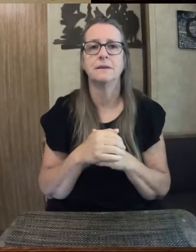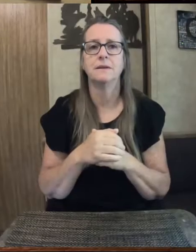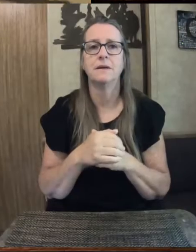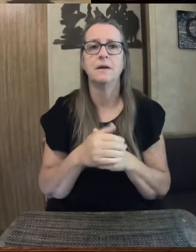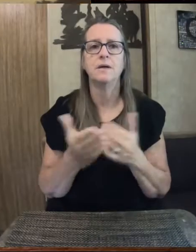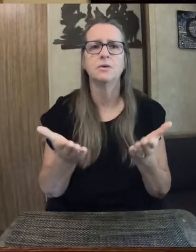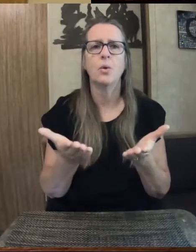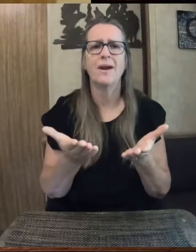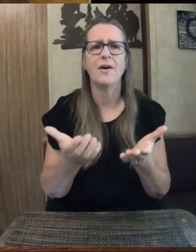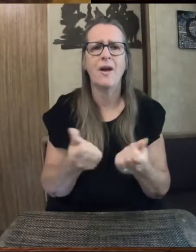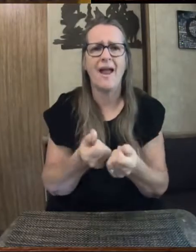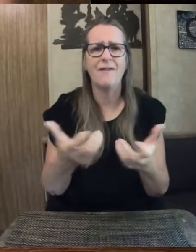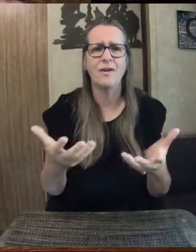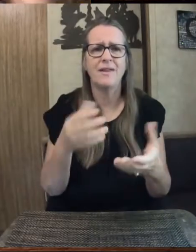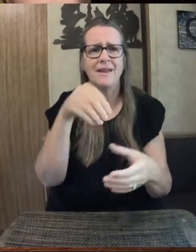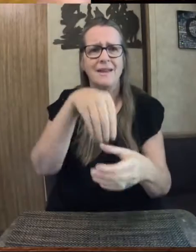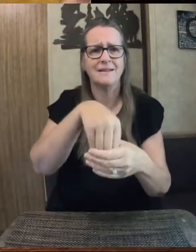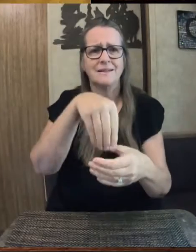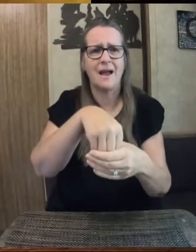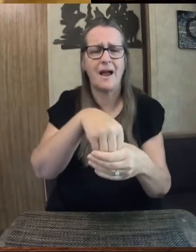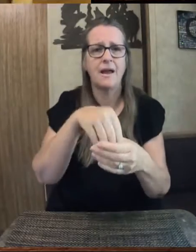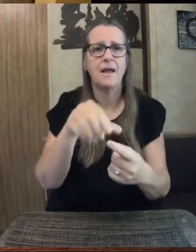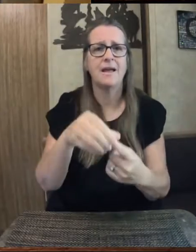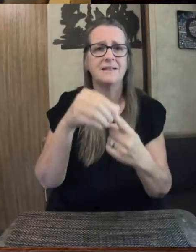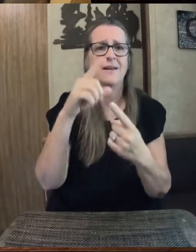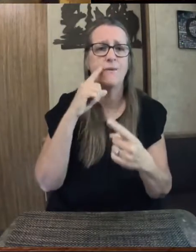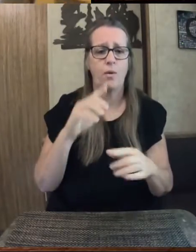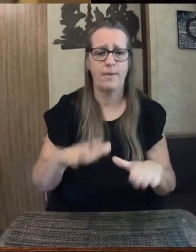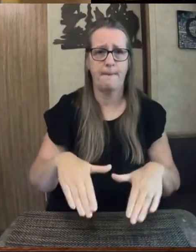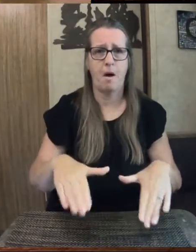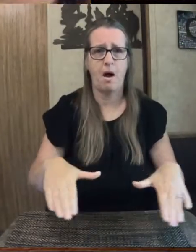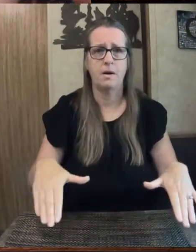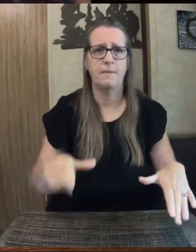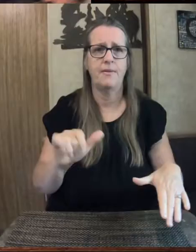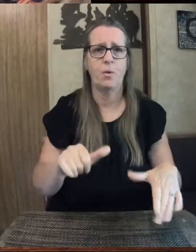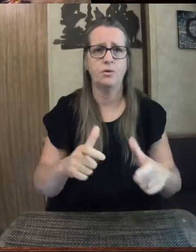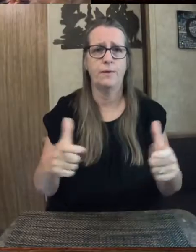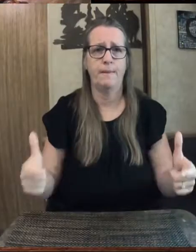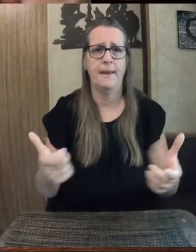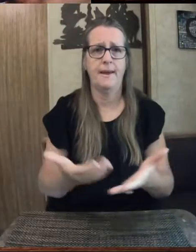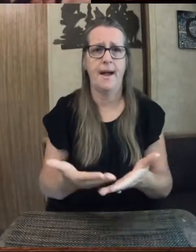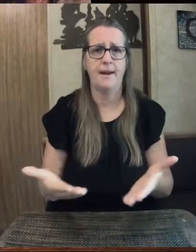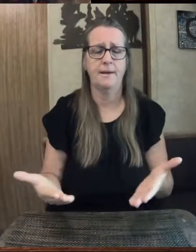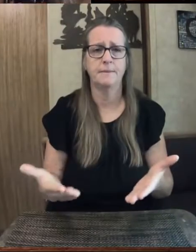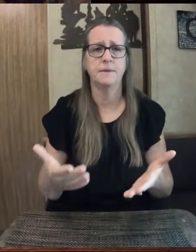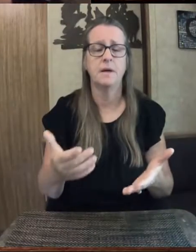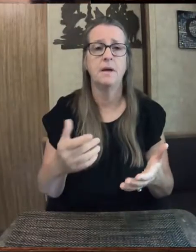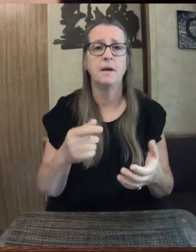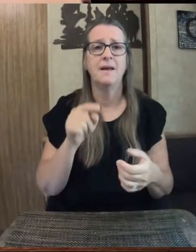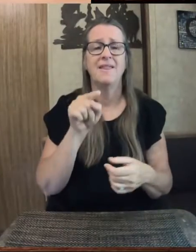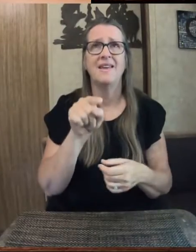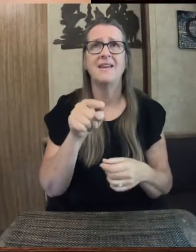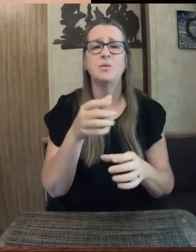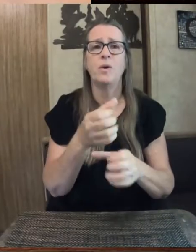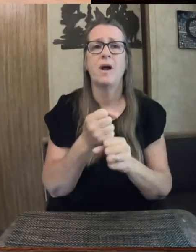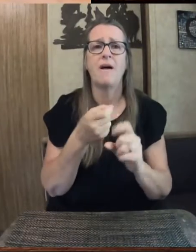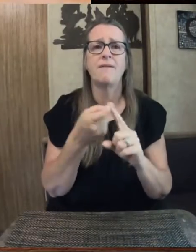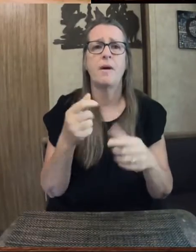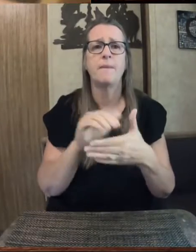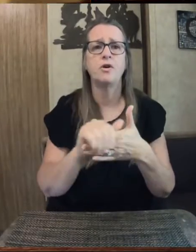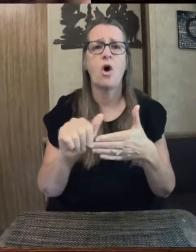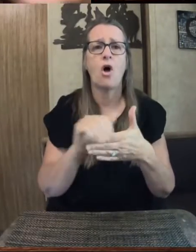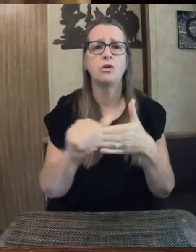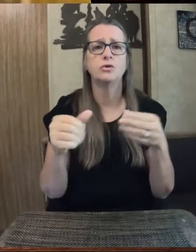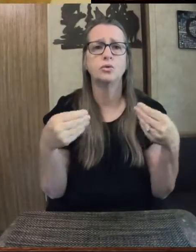So here we have everything all in baskets except for what's on the bottom, and those are the larger items. These we got